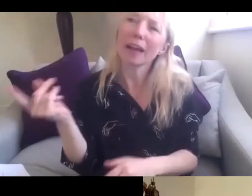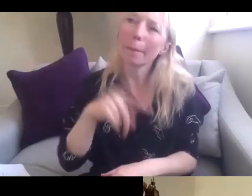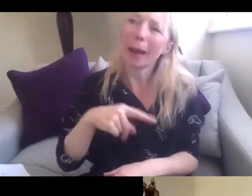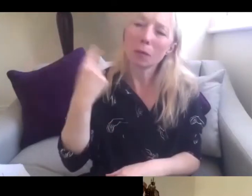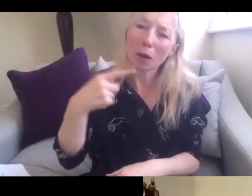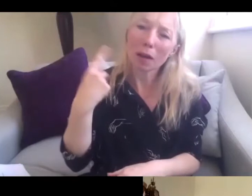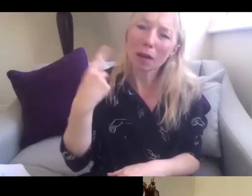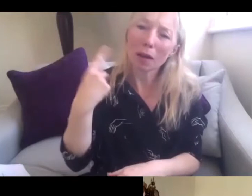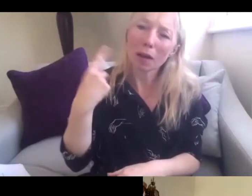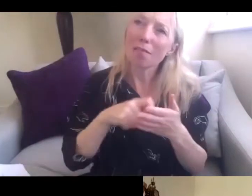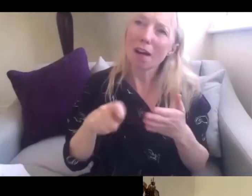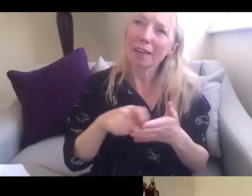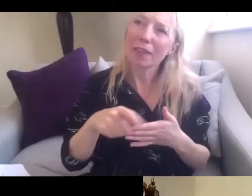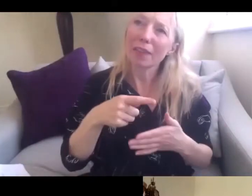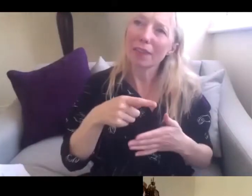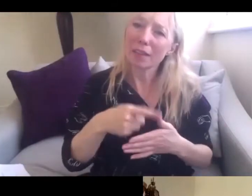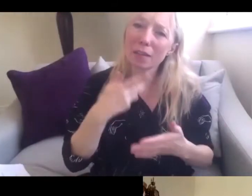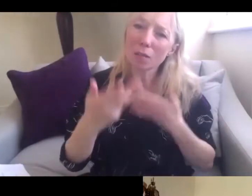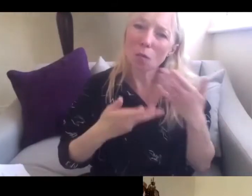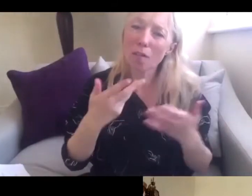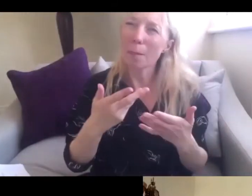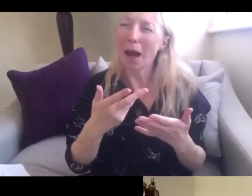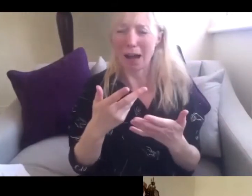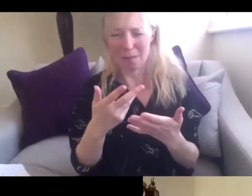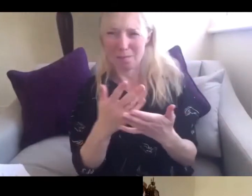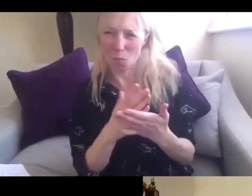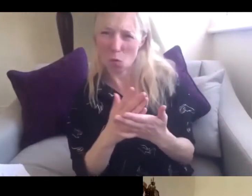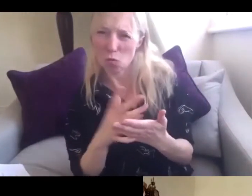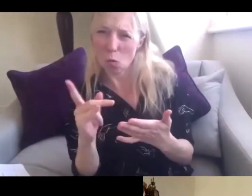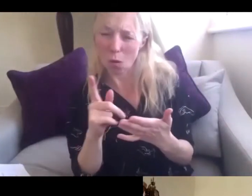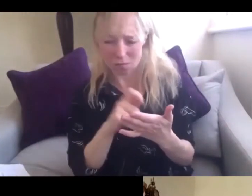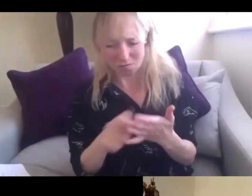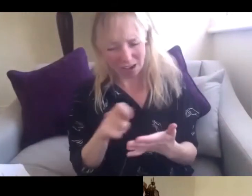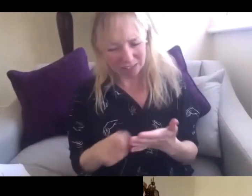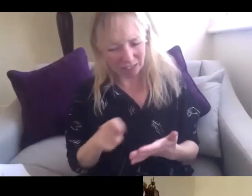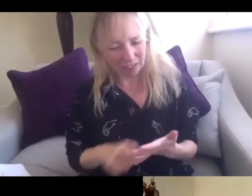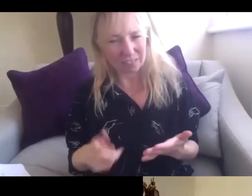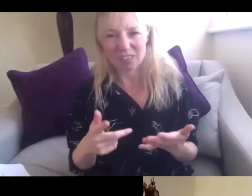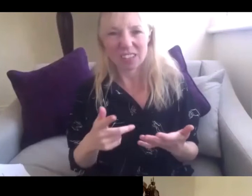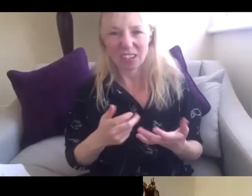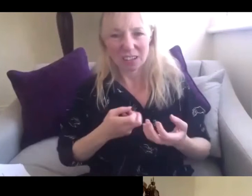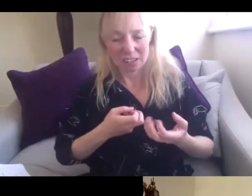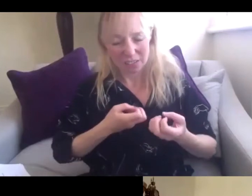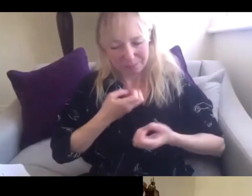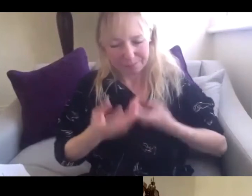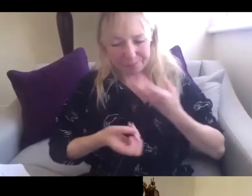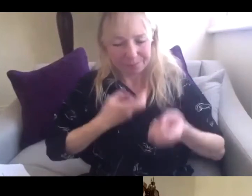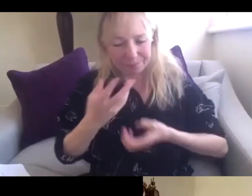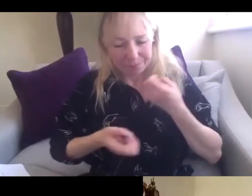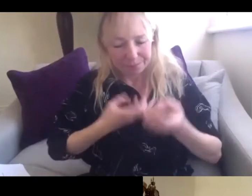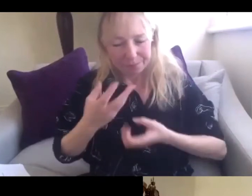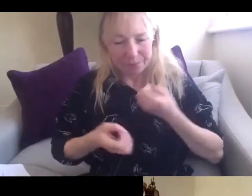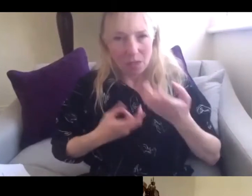I wasn't sure what it is I was writing as I was writing it. So I just kind of, you know, got all the words out.